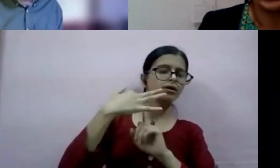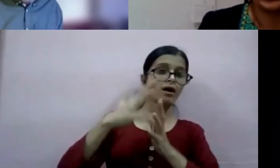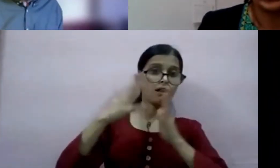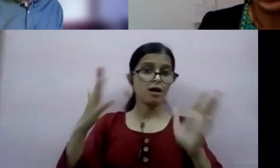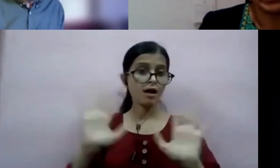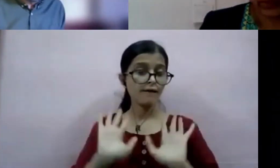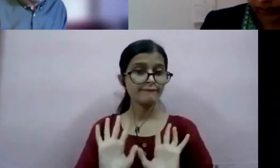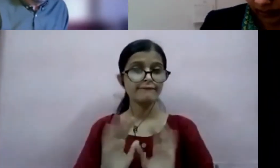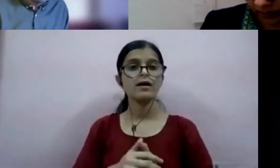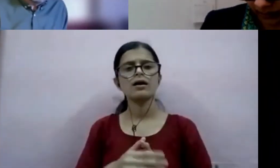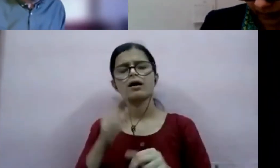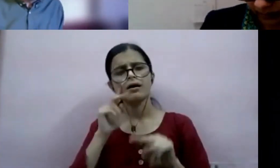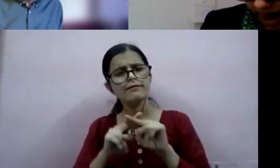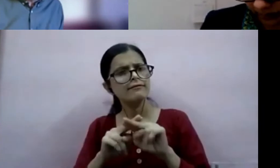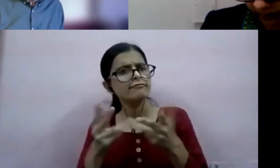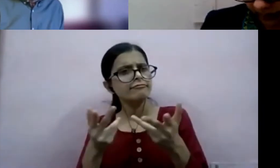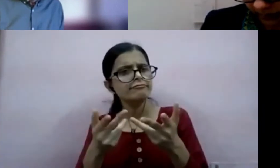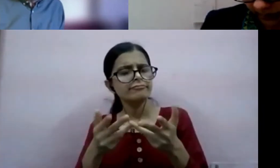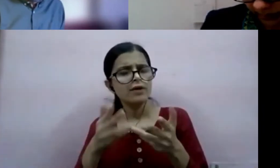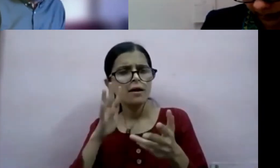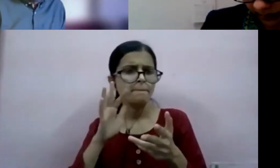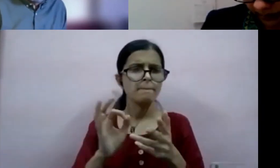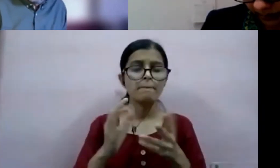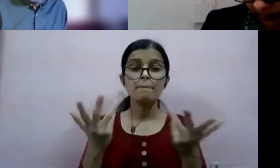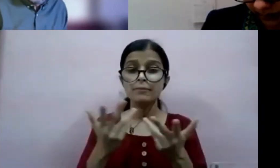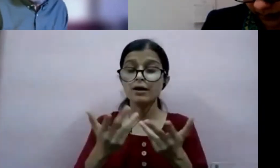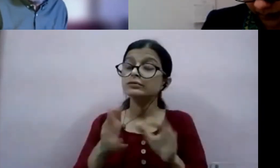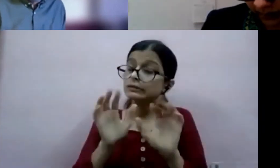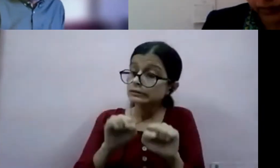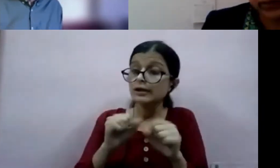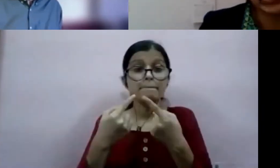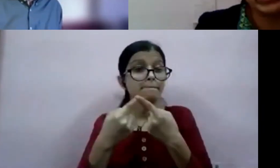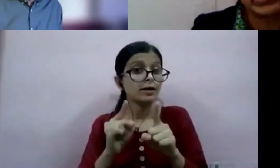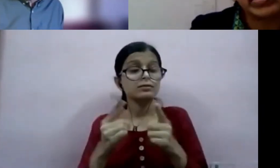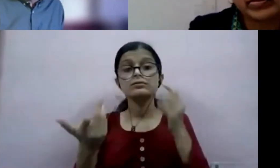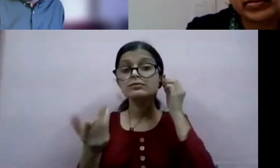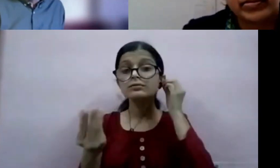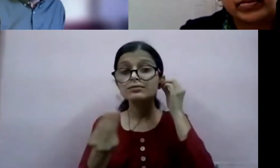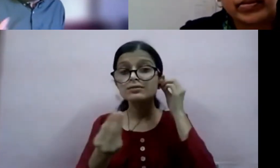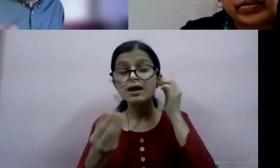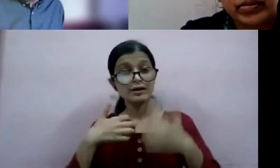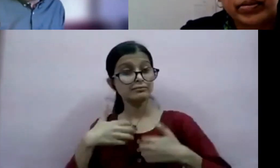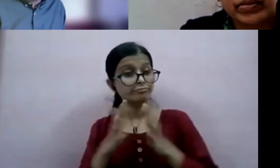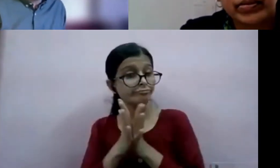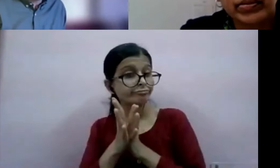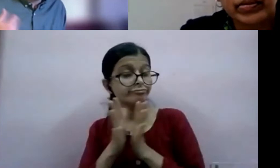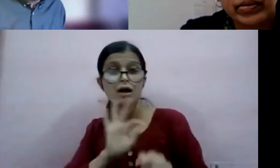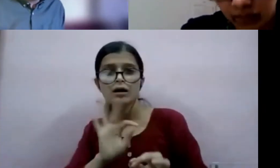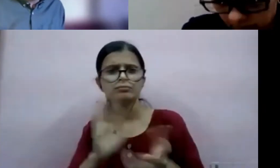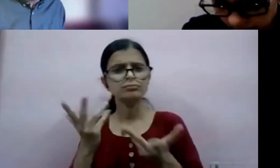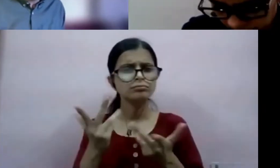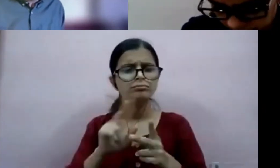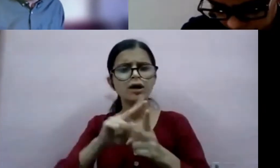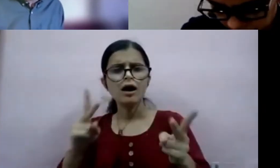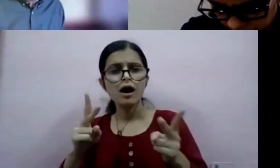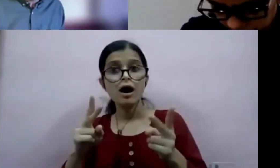as they see them. And I think it's a really important way. But of course, some of the things is one of the interesting things is we like disabled lives when they